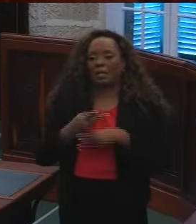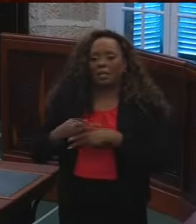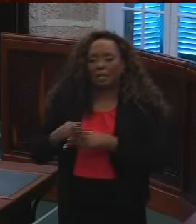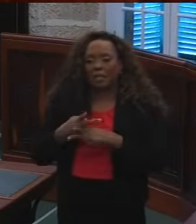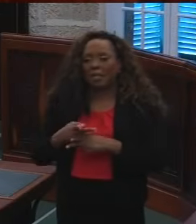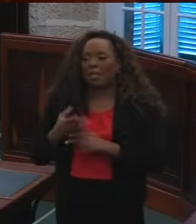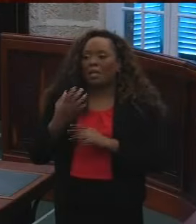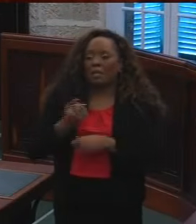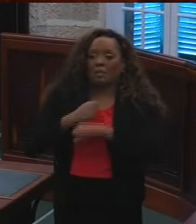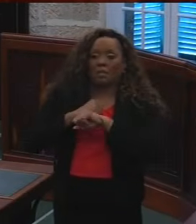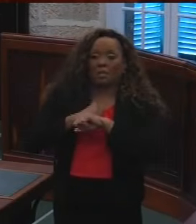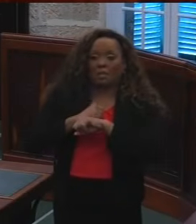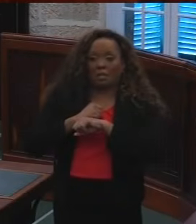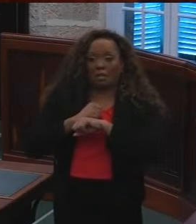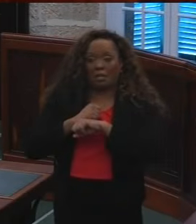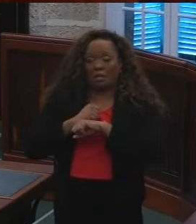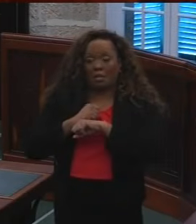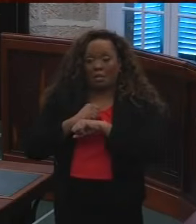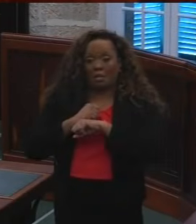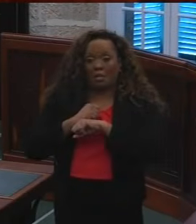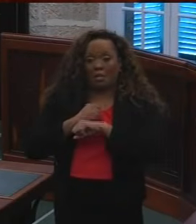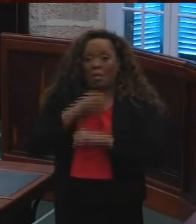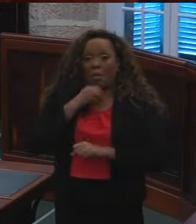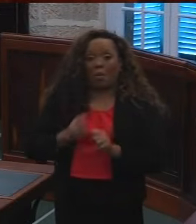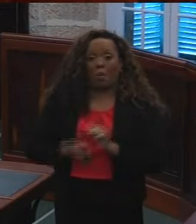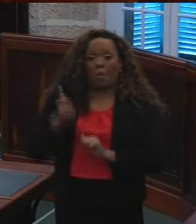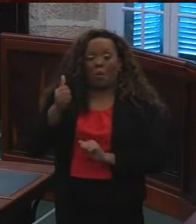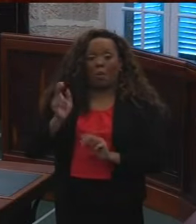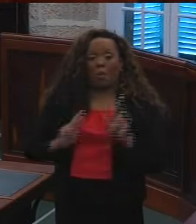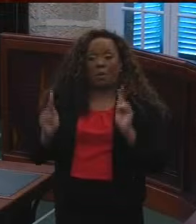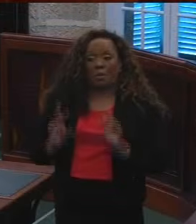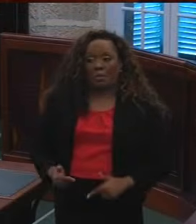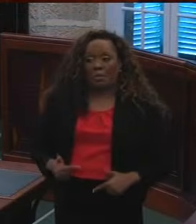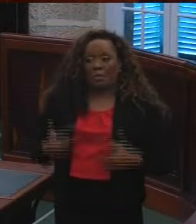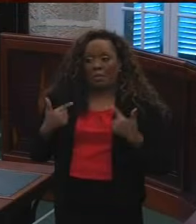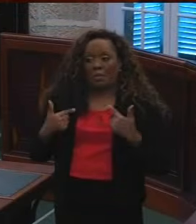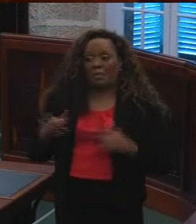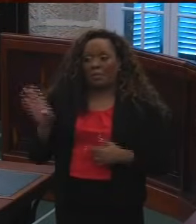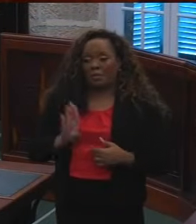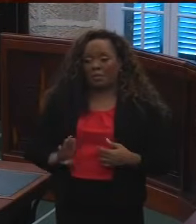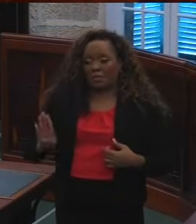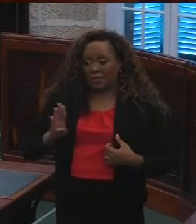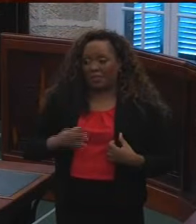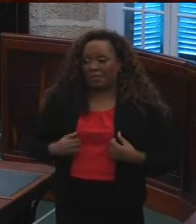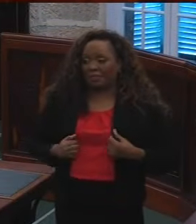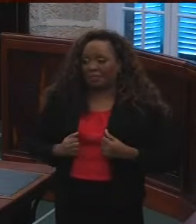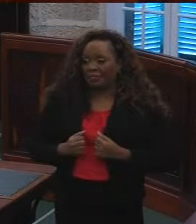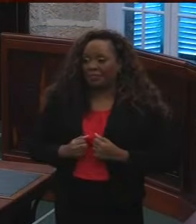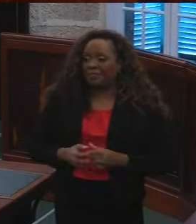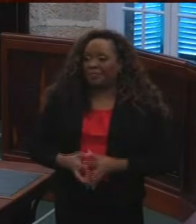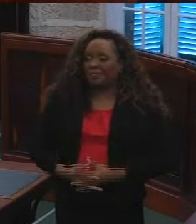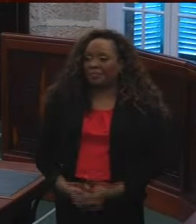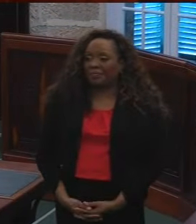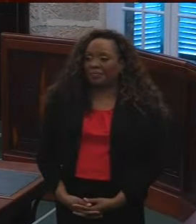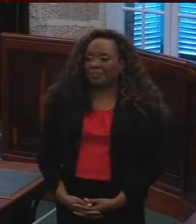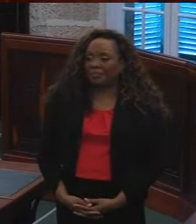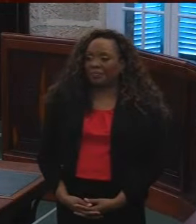protect the lives of the elderly in this country. And, Mr. Speaker,